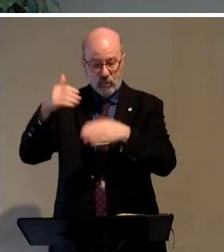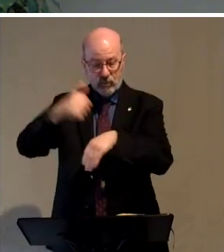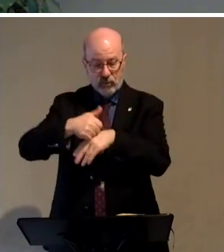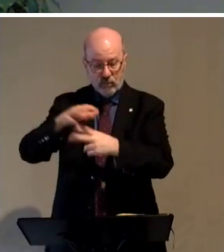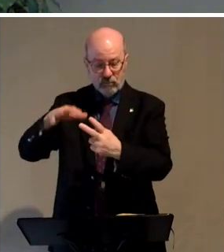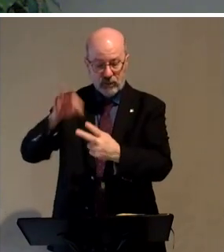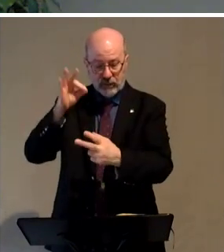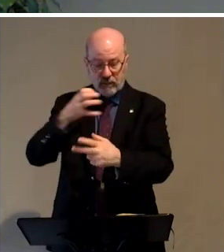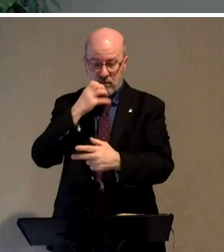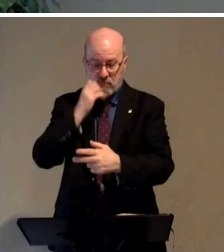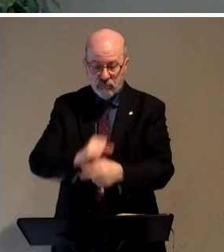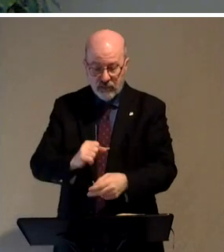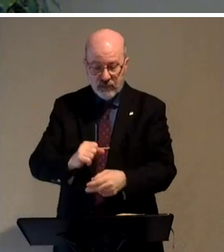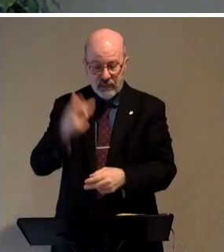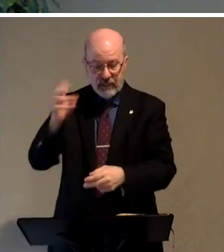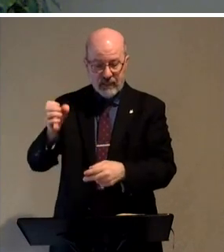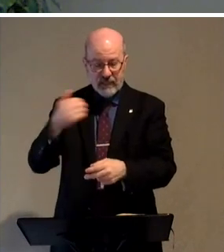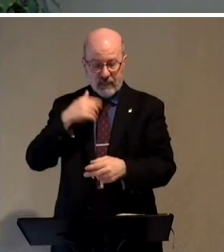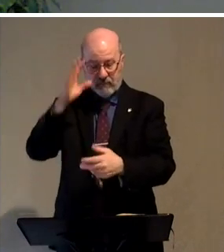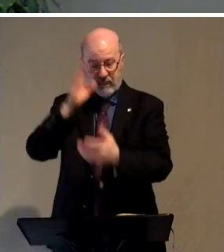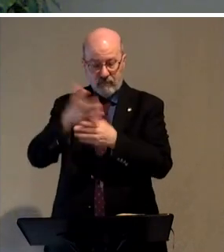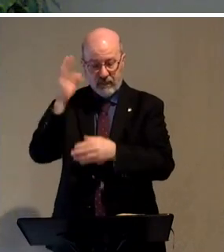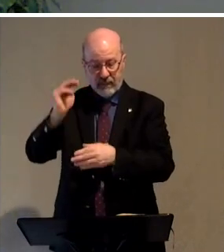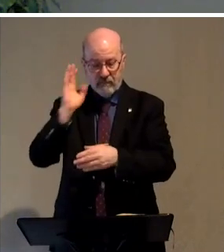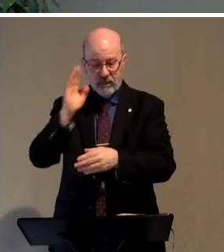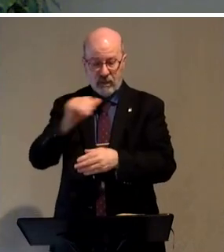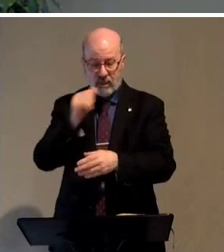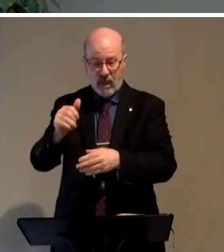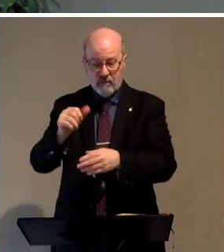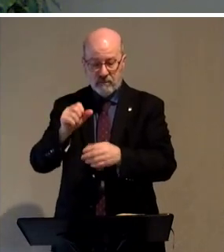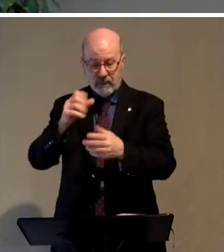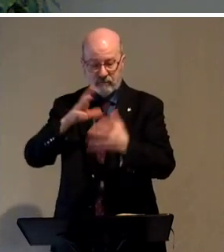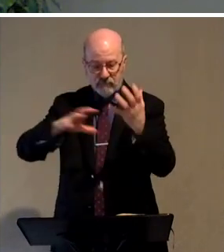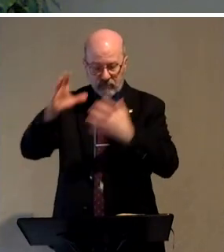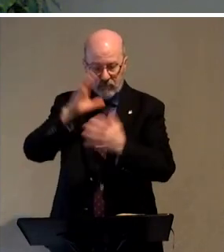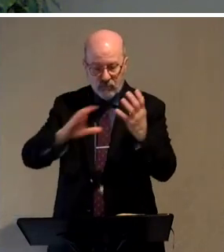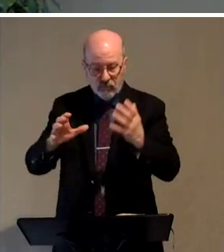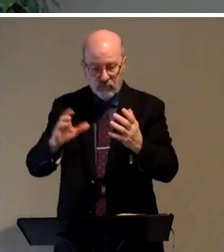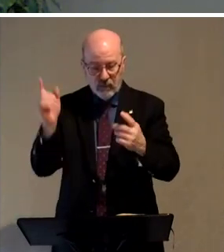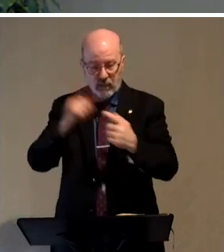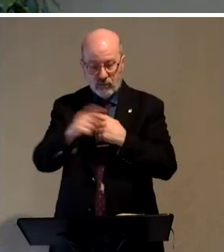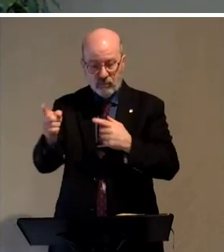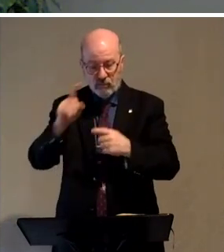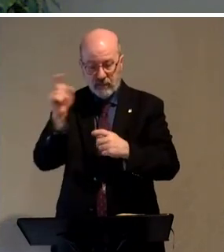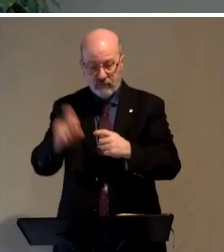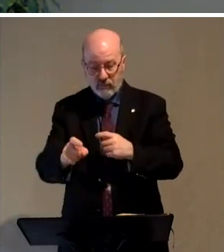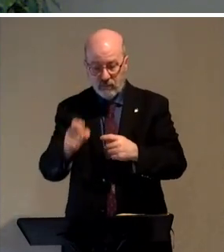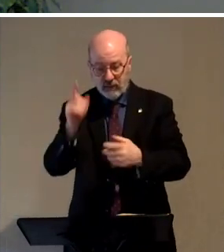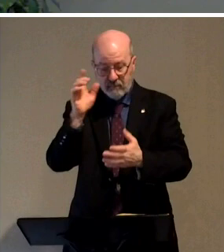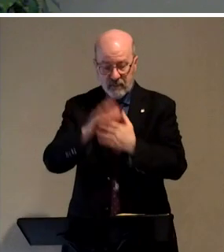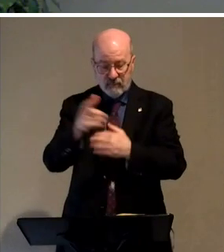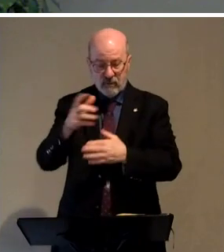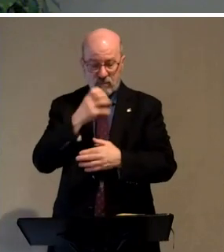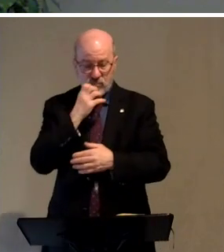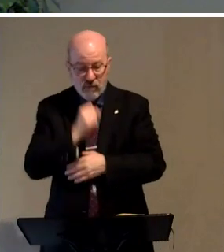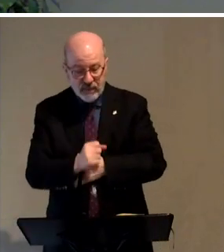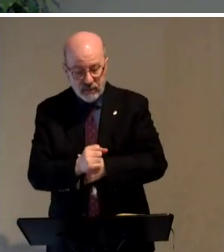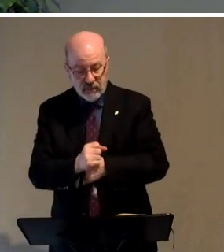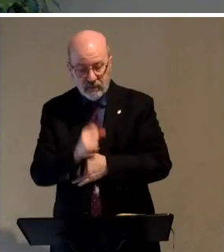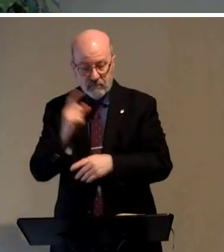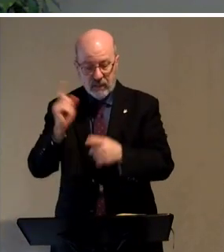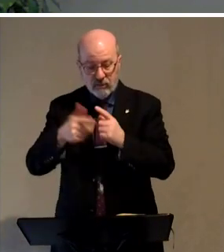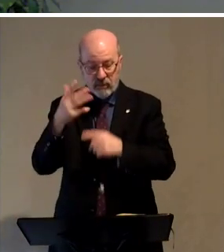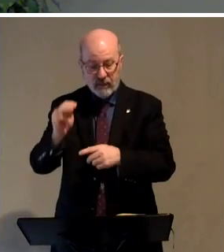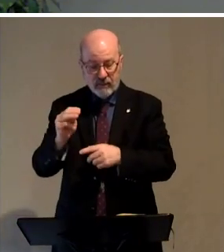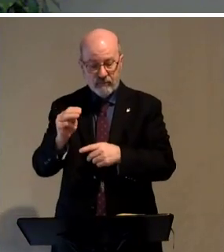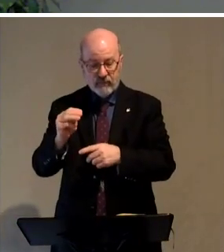elect, precious, and he that believeth on him shall not be confounded unto you, therefore, which believe he is precious. But unto